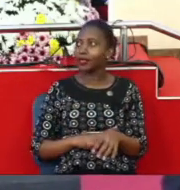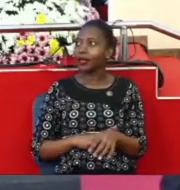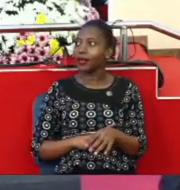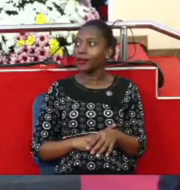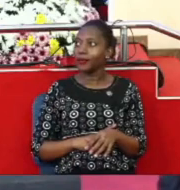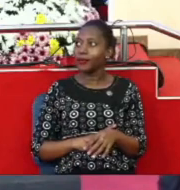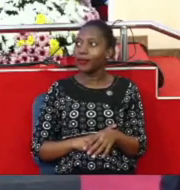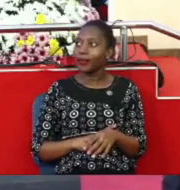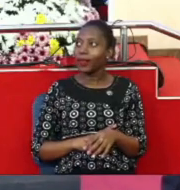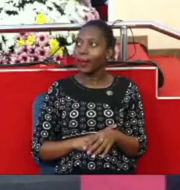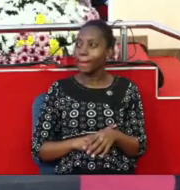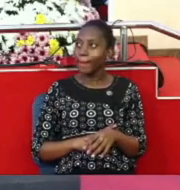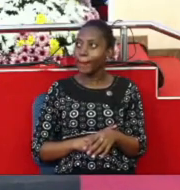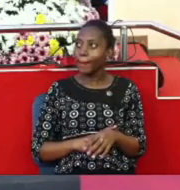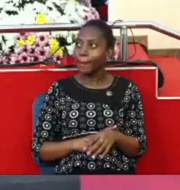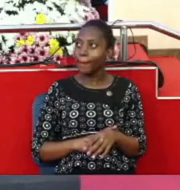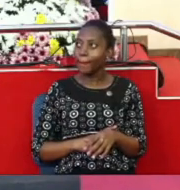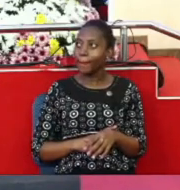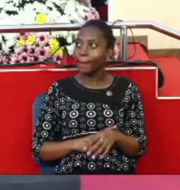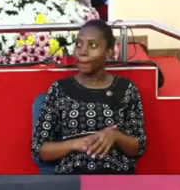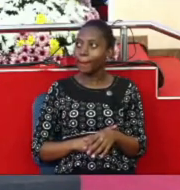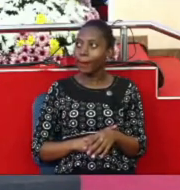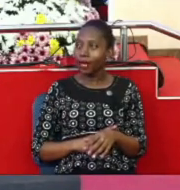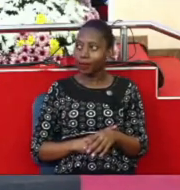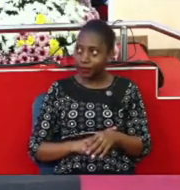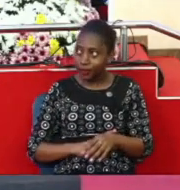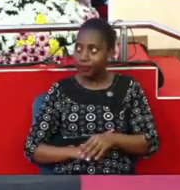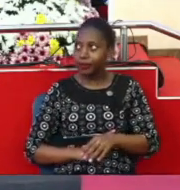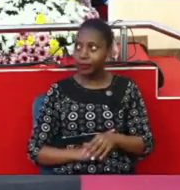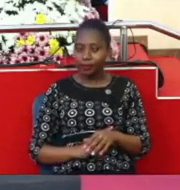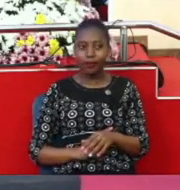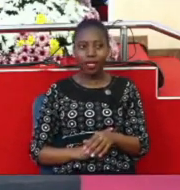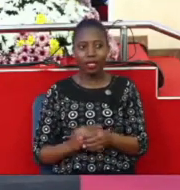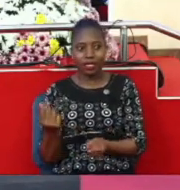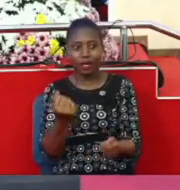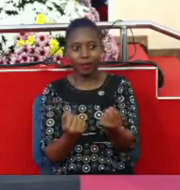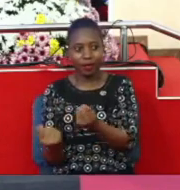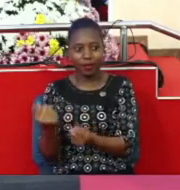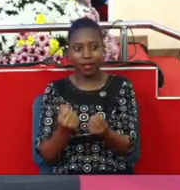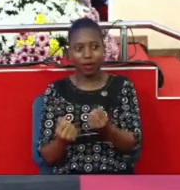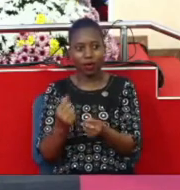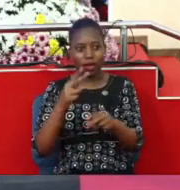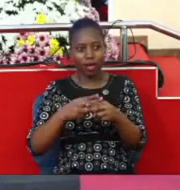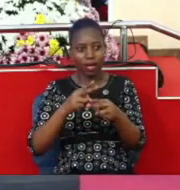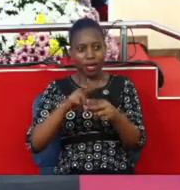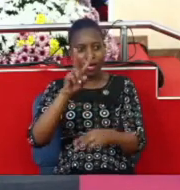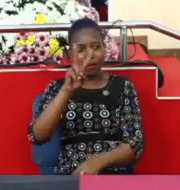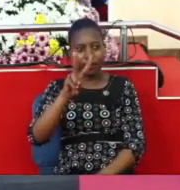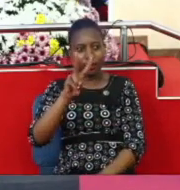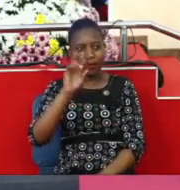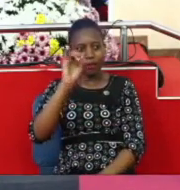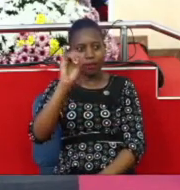a vict overtakes me. Kila wakati gari ya viti kinipita. On the highway. Barabarani. I see